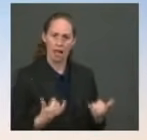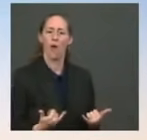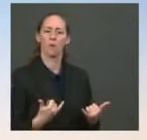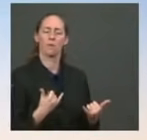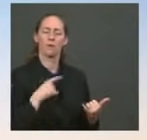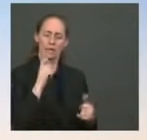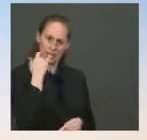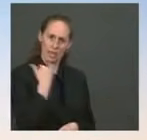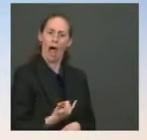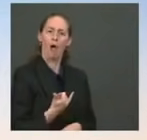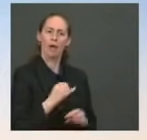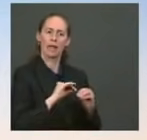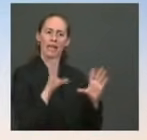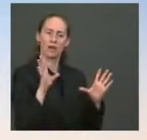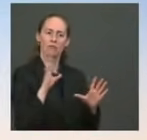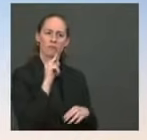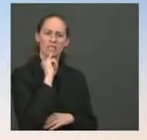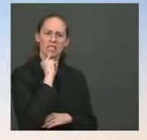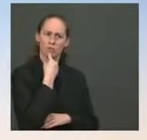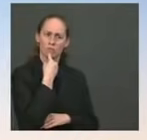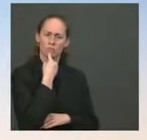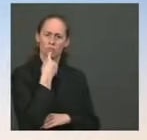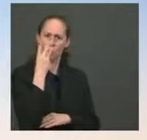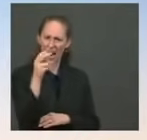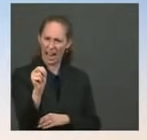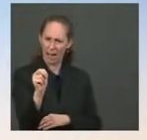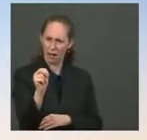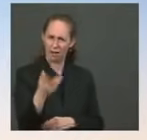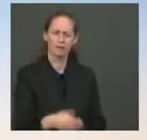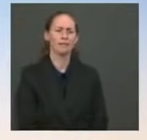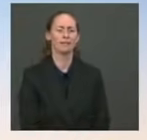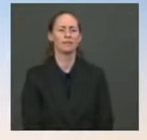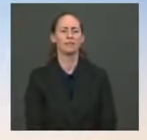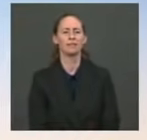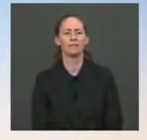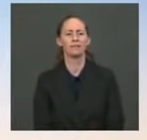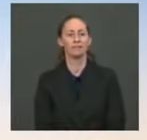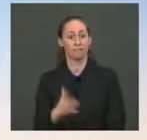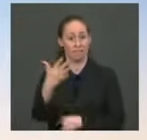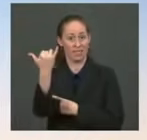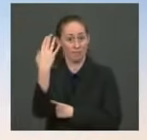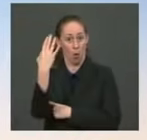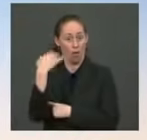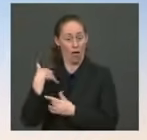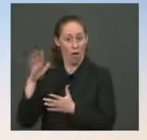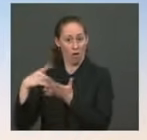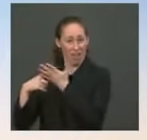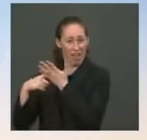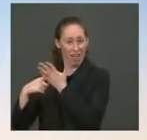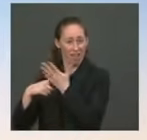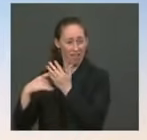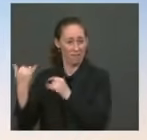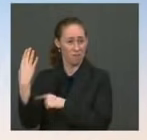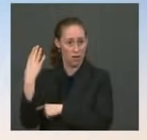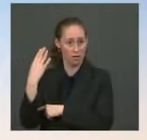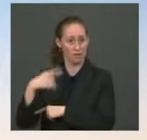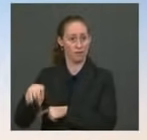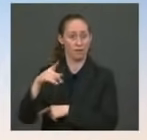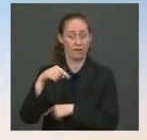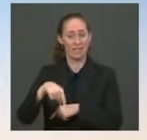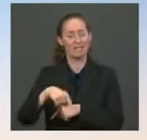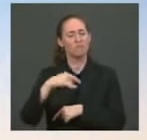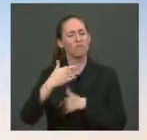my red line. We're moving. Well, I talked to the president about this morning. His view is that this is a process,